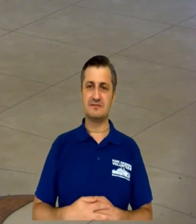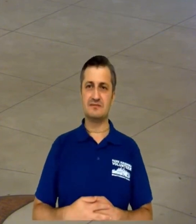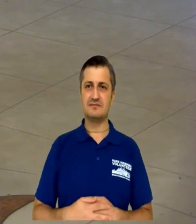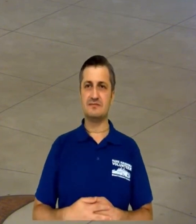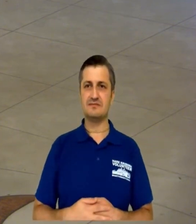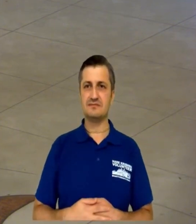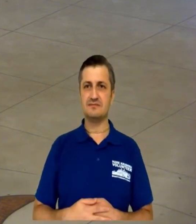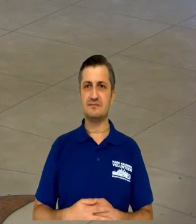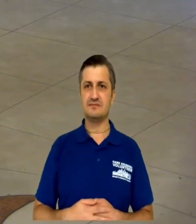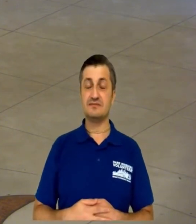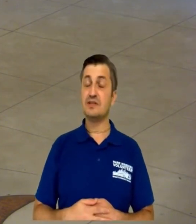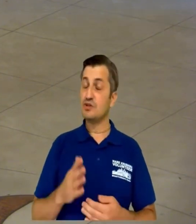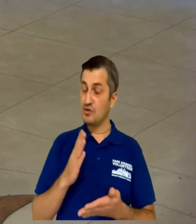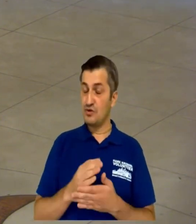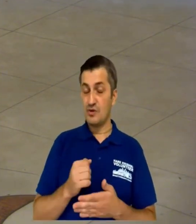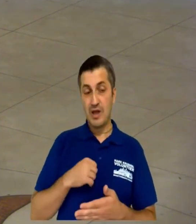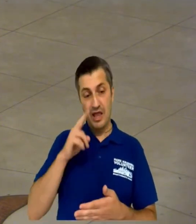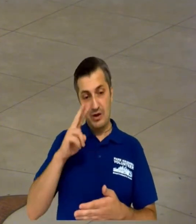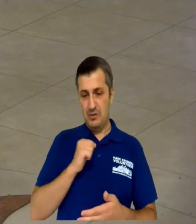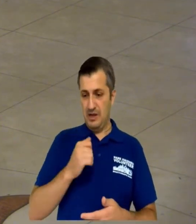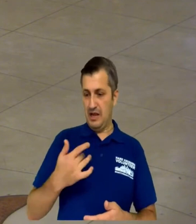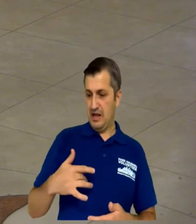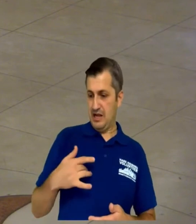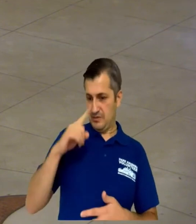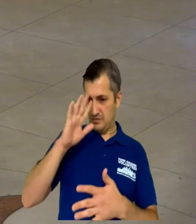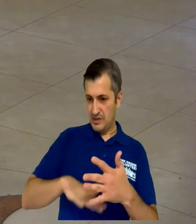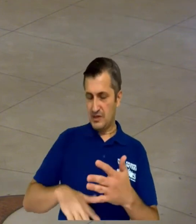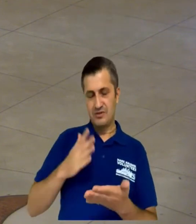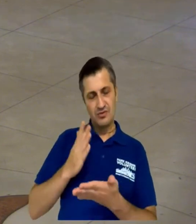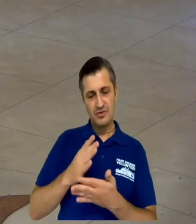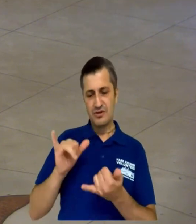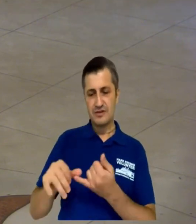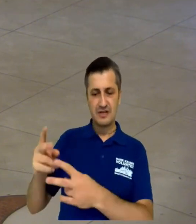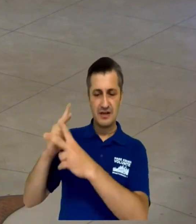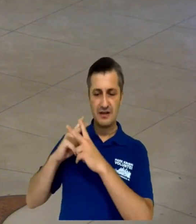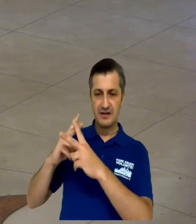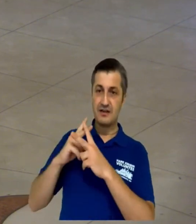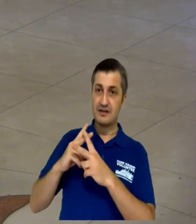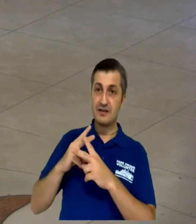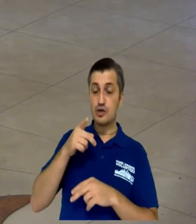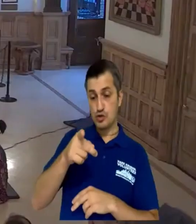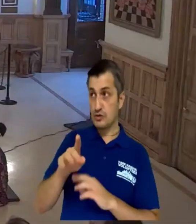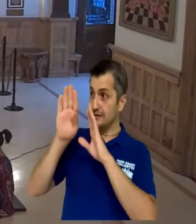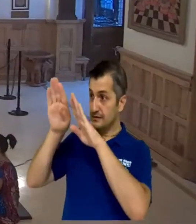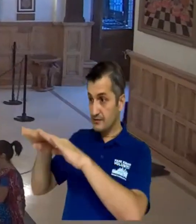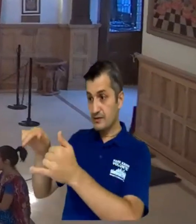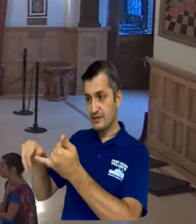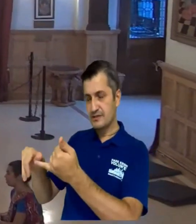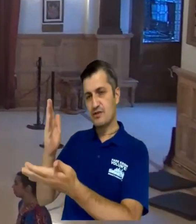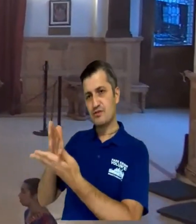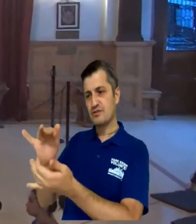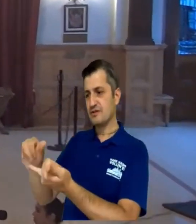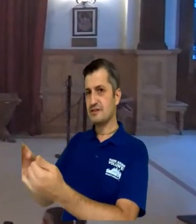has looked after me. So when we take shelter of Krishna, Krishna looks after us. But but he will give